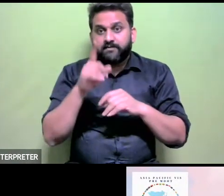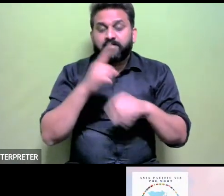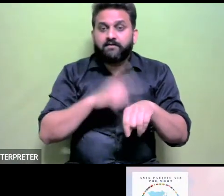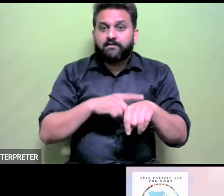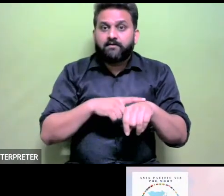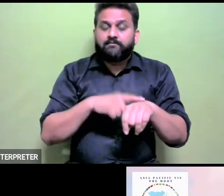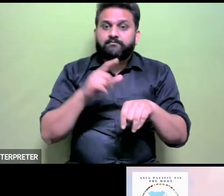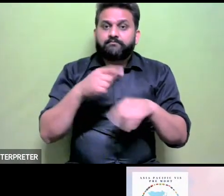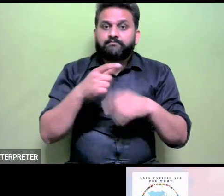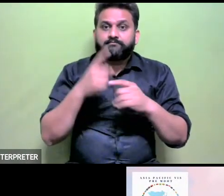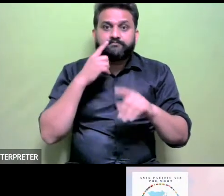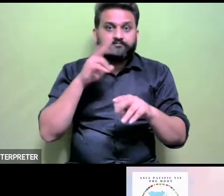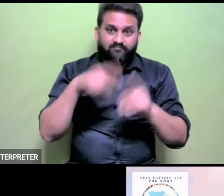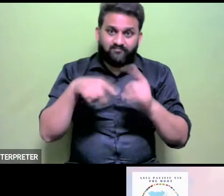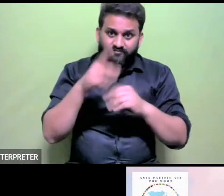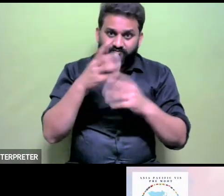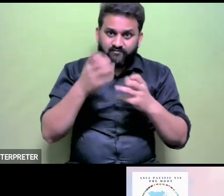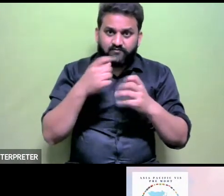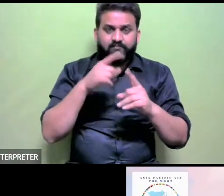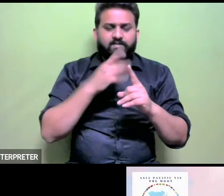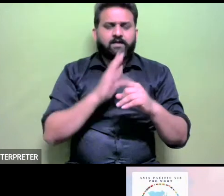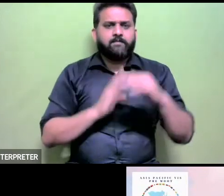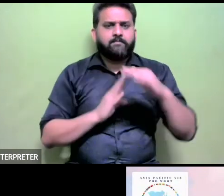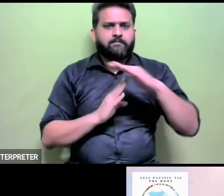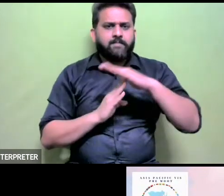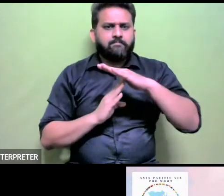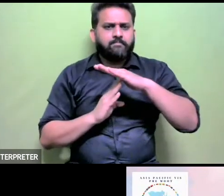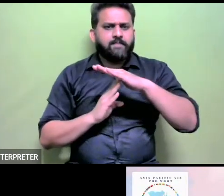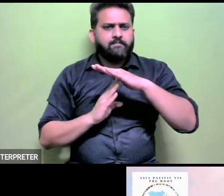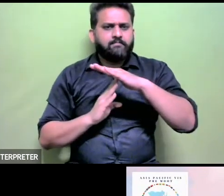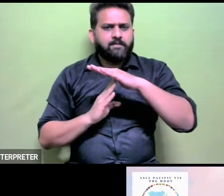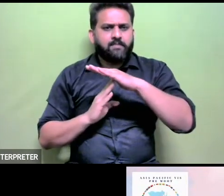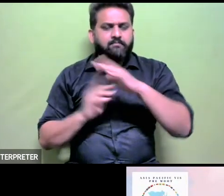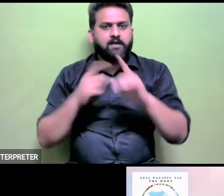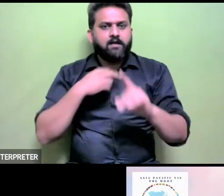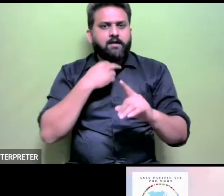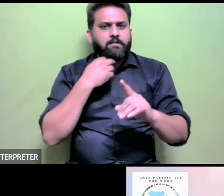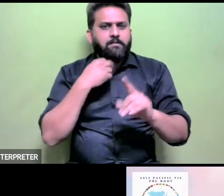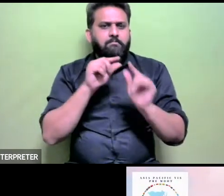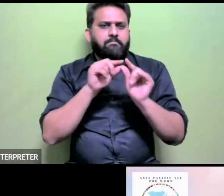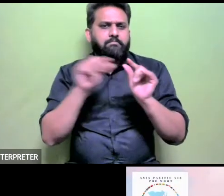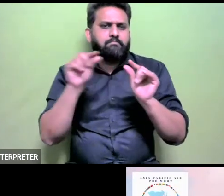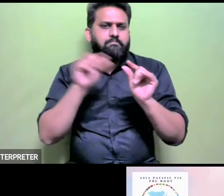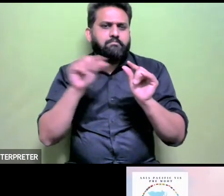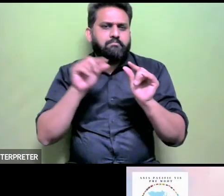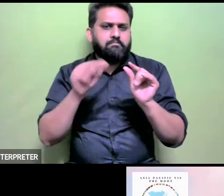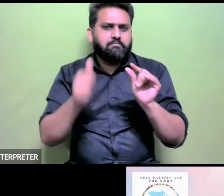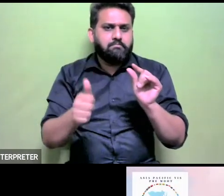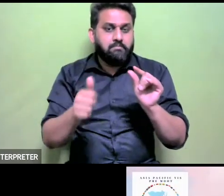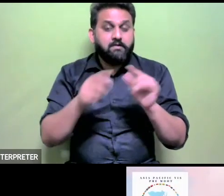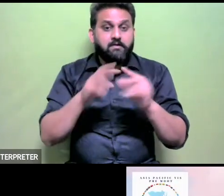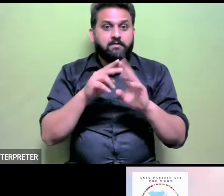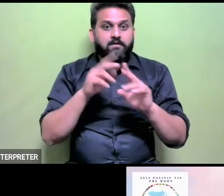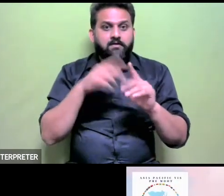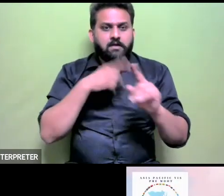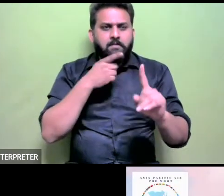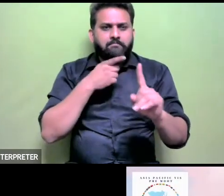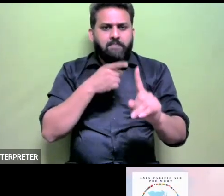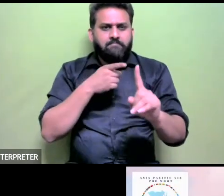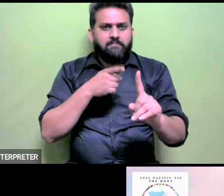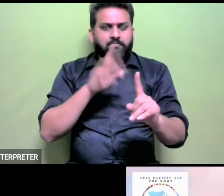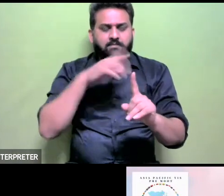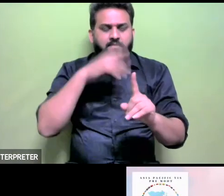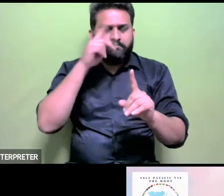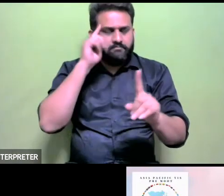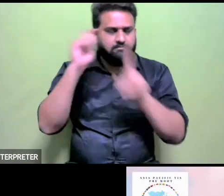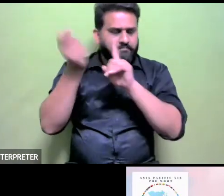if you have a good pauses, if you have a good intonation, then it makes. Sometimes in order to attract the attention of